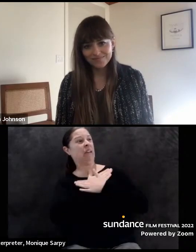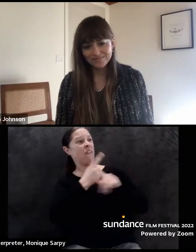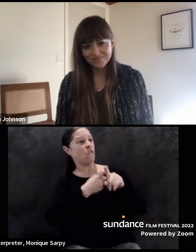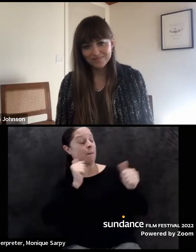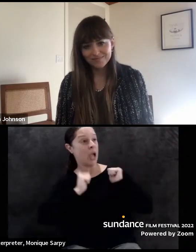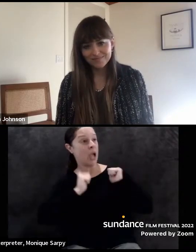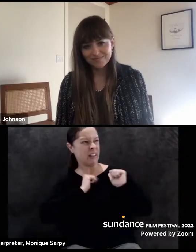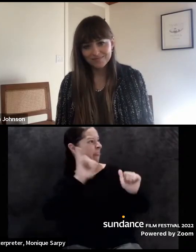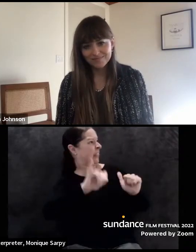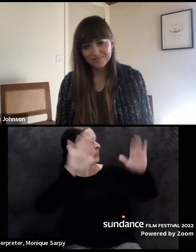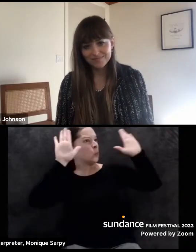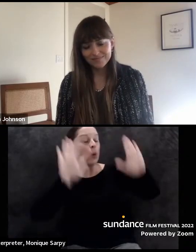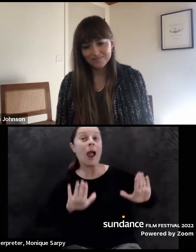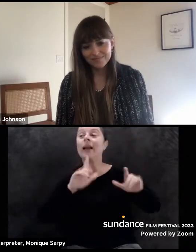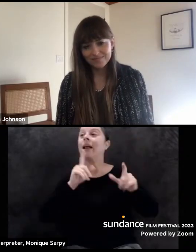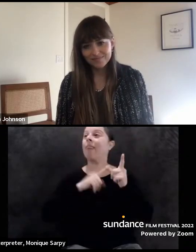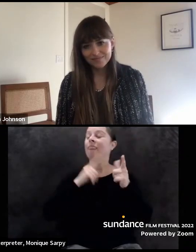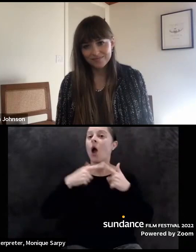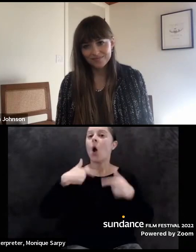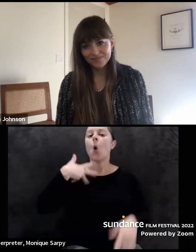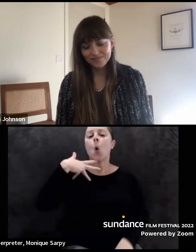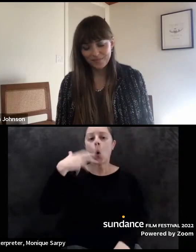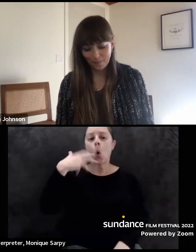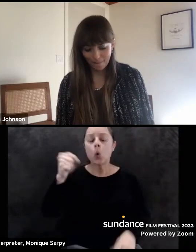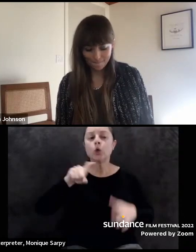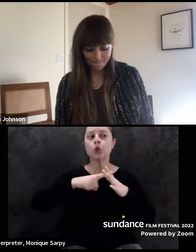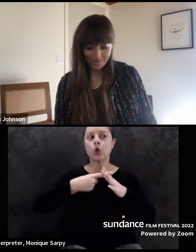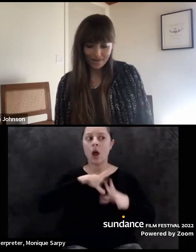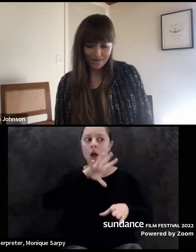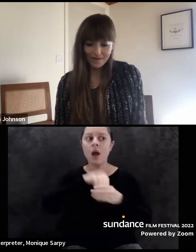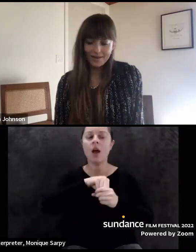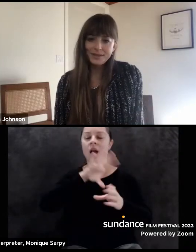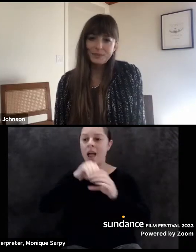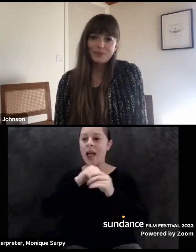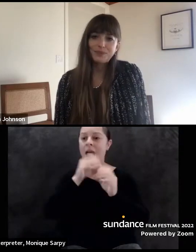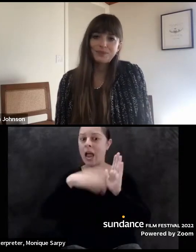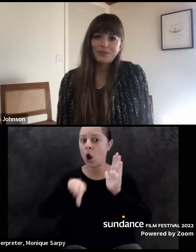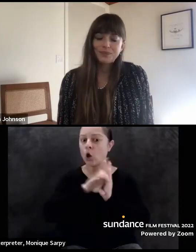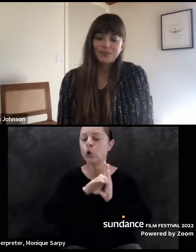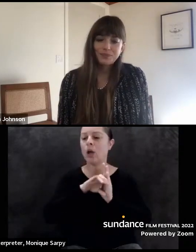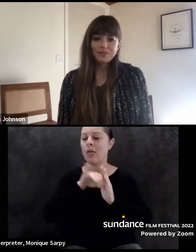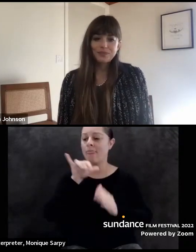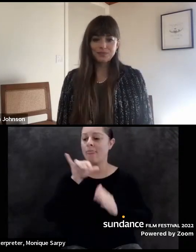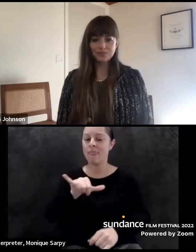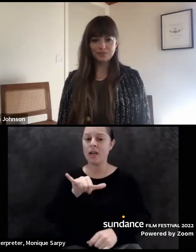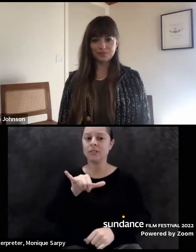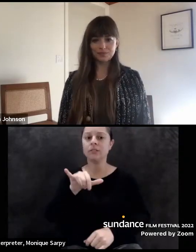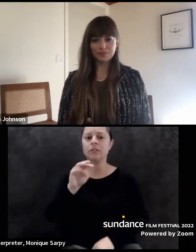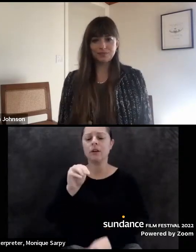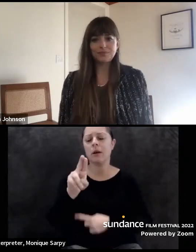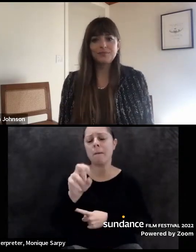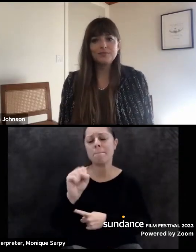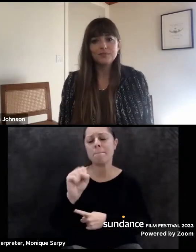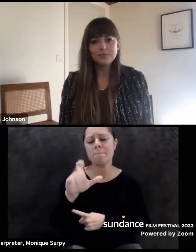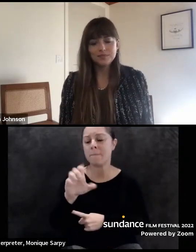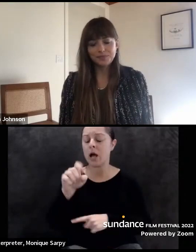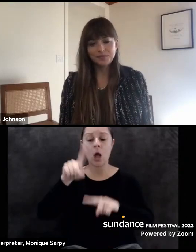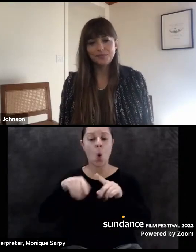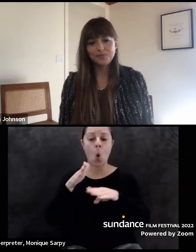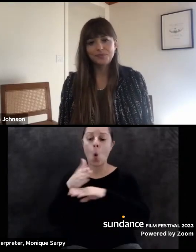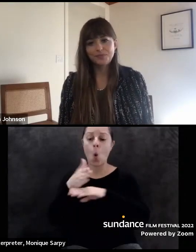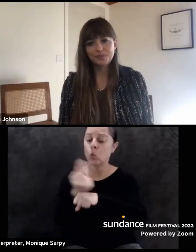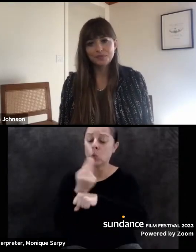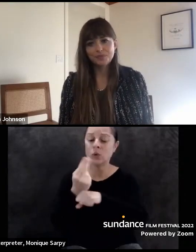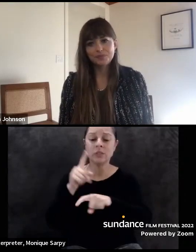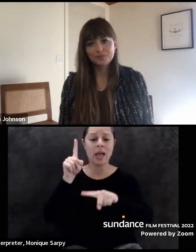and I started continuing to do that and perform that, I started to realize this is a muscle and I cannot overuse it. I cannot abuse it. And so